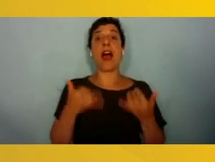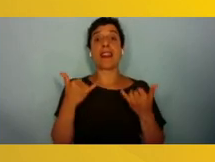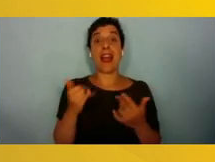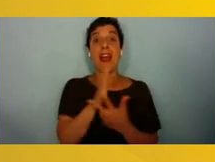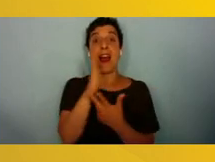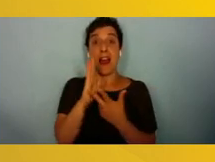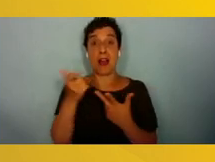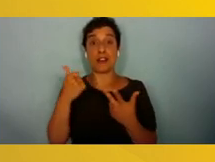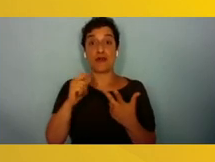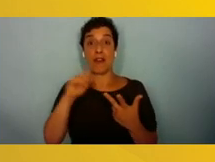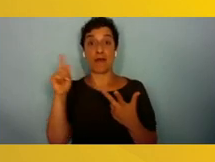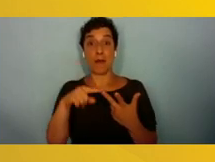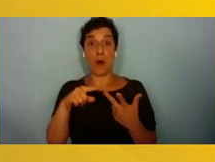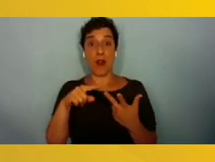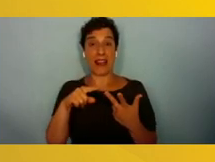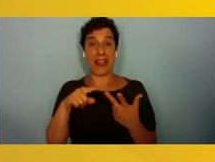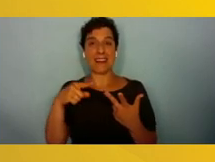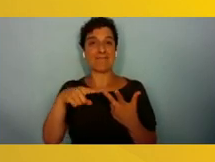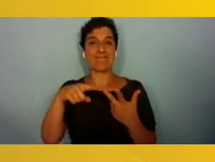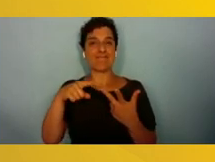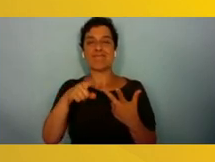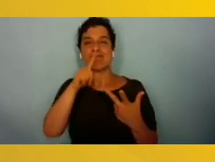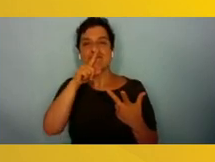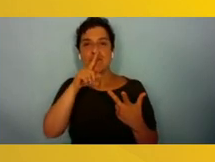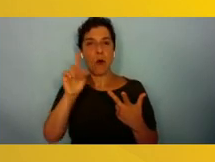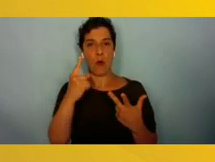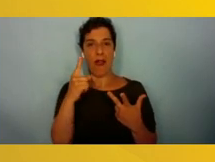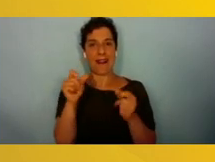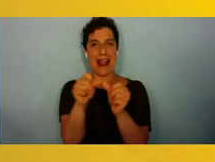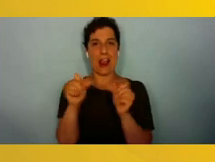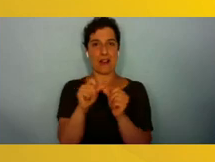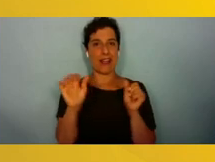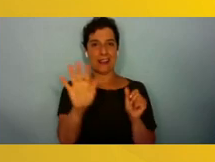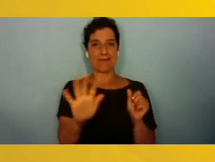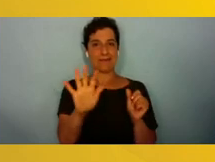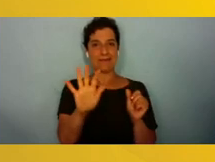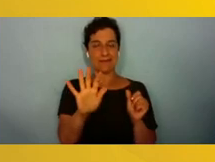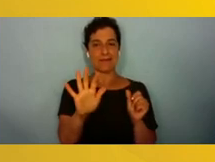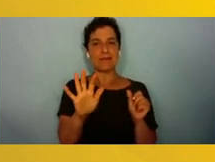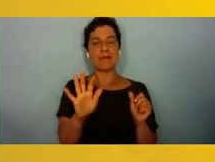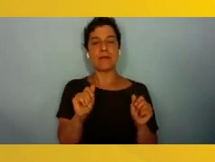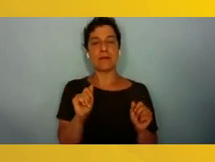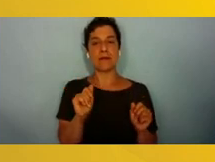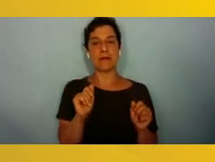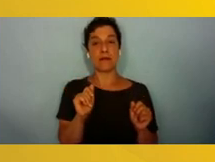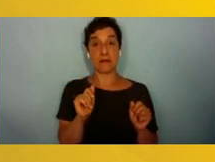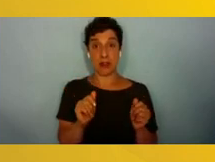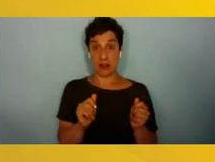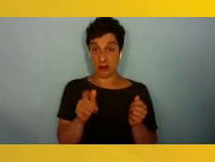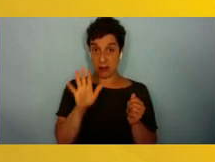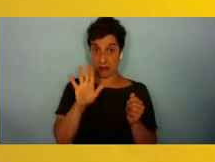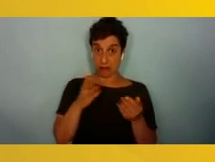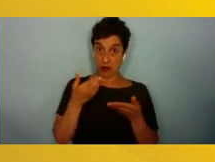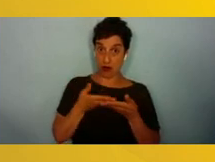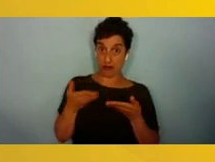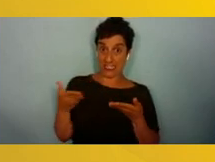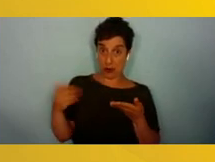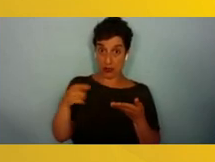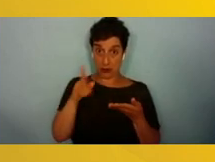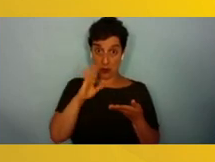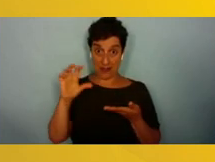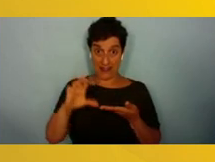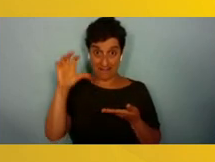Whale reporting is not specific to an area. It's just rather how much resources you're basically investing into this